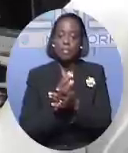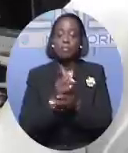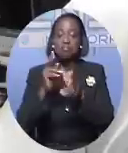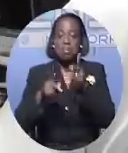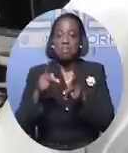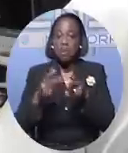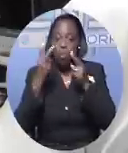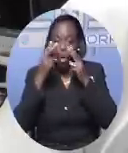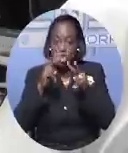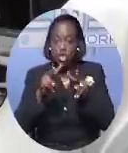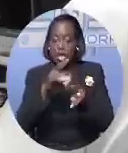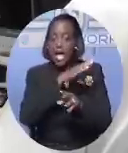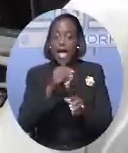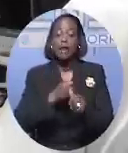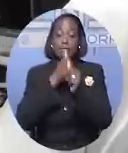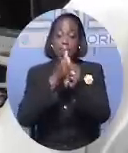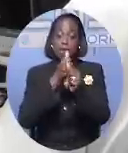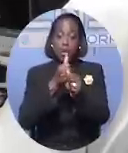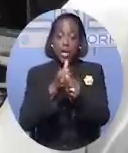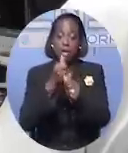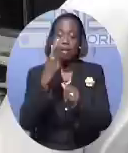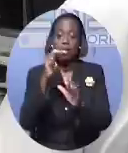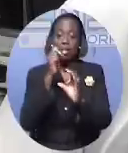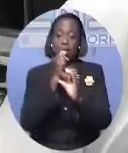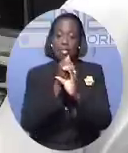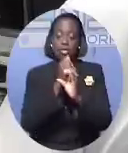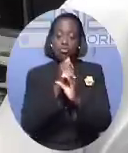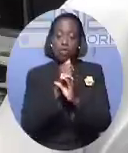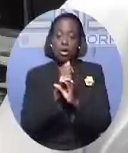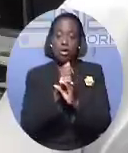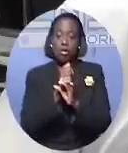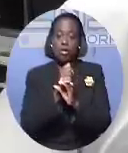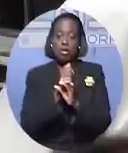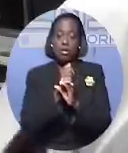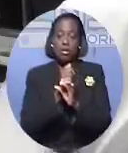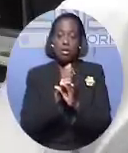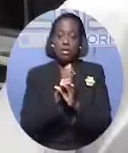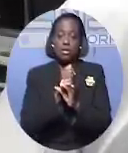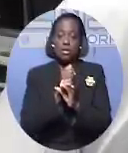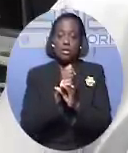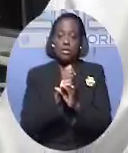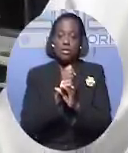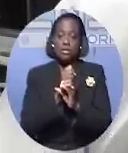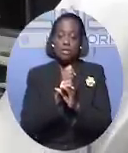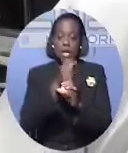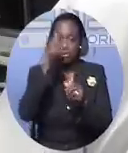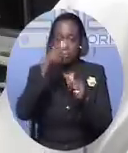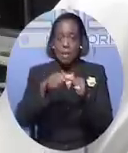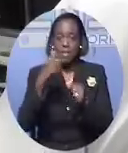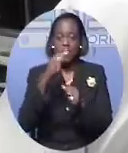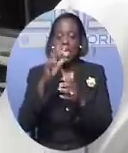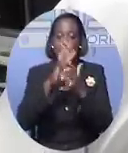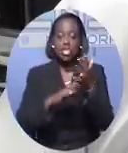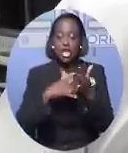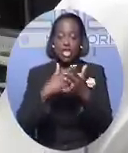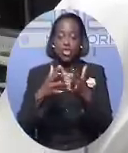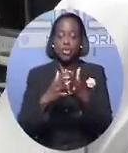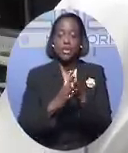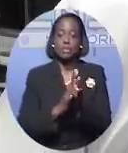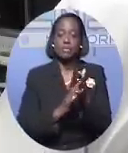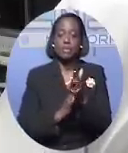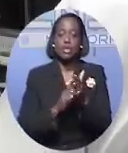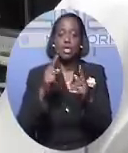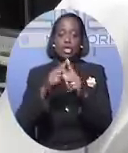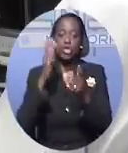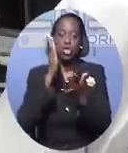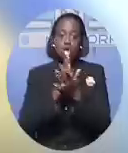them, following them to determine their schedule. So we vary the schedule from time to time to prevent that